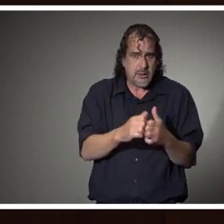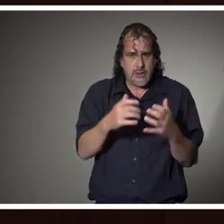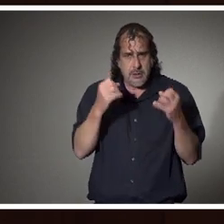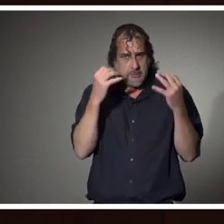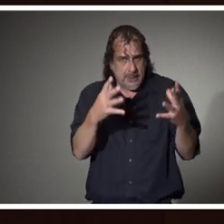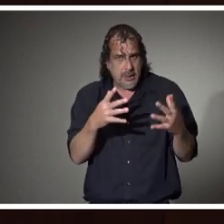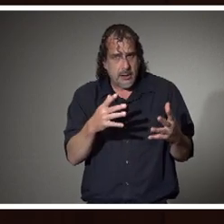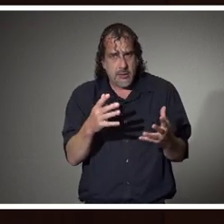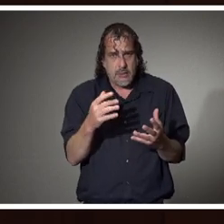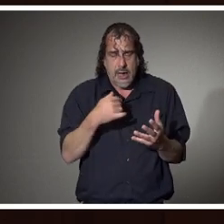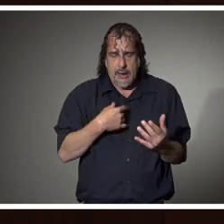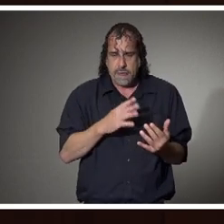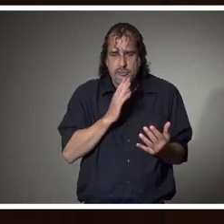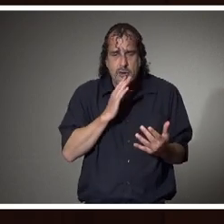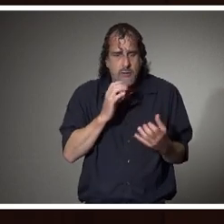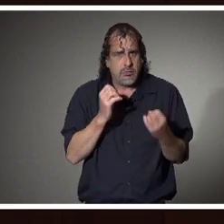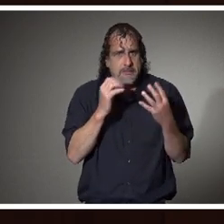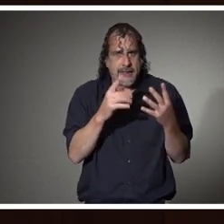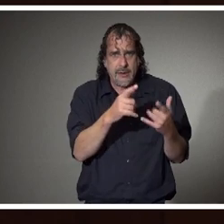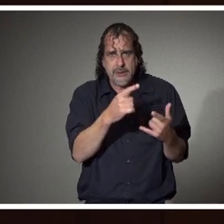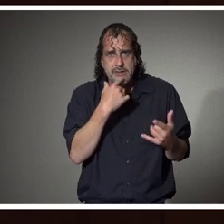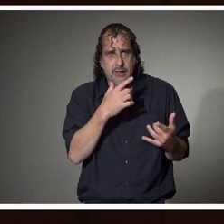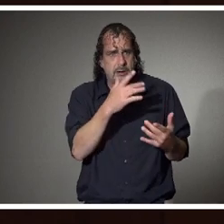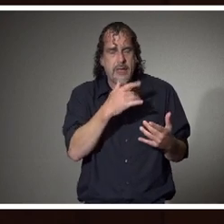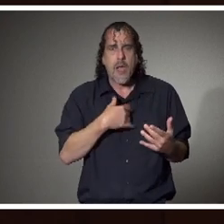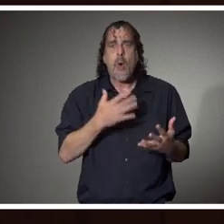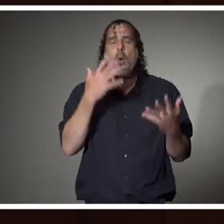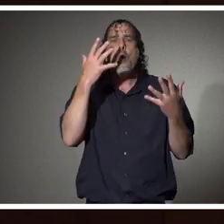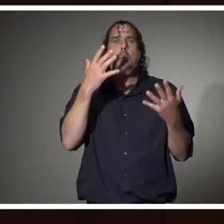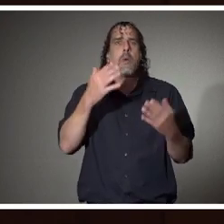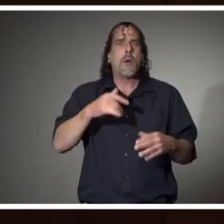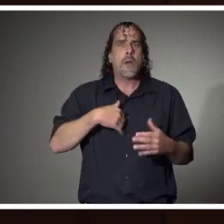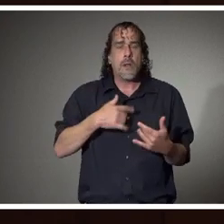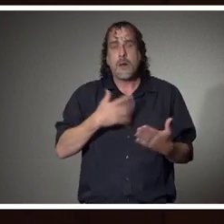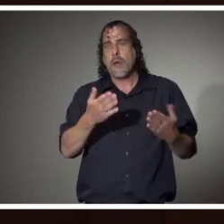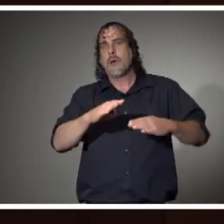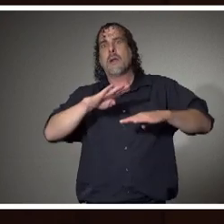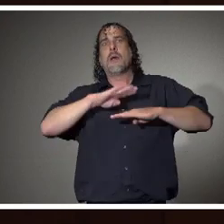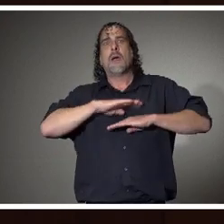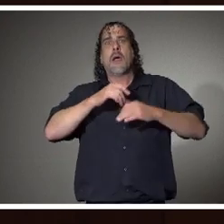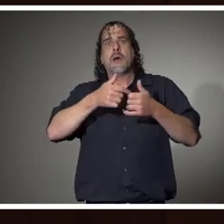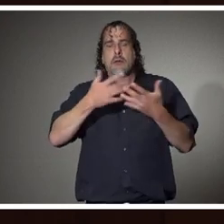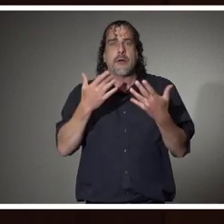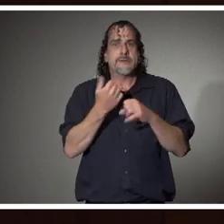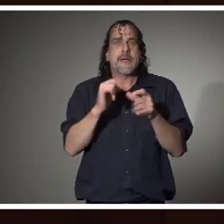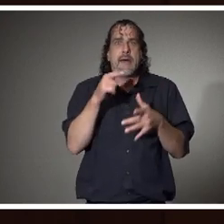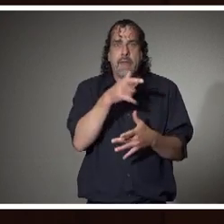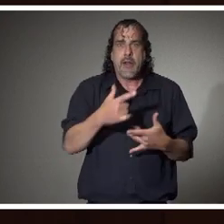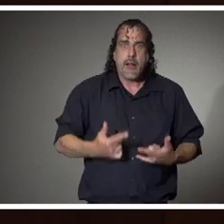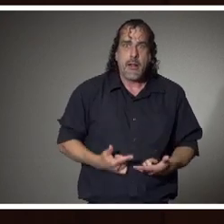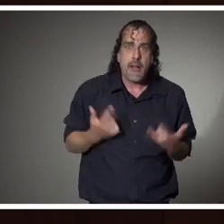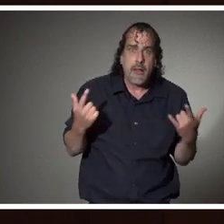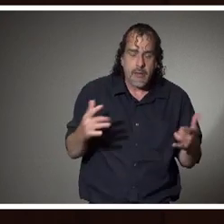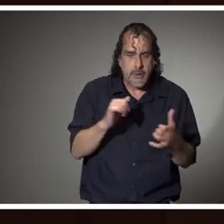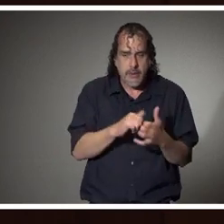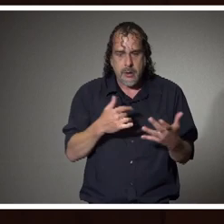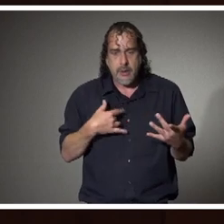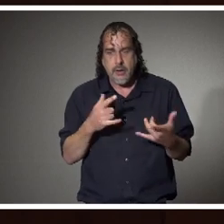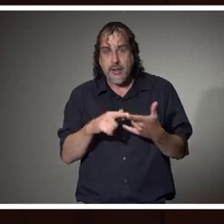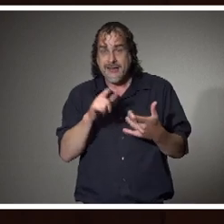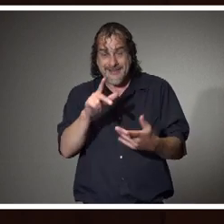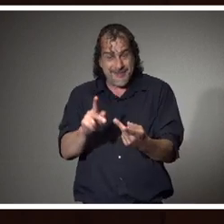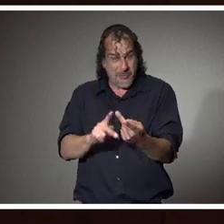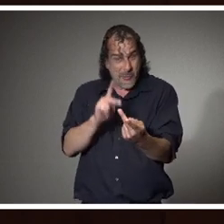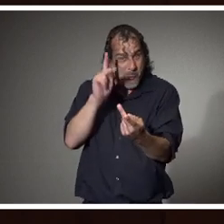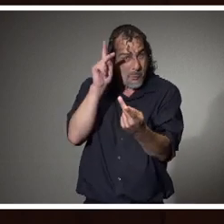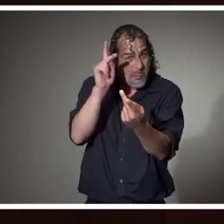business owners have I talked to that this has been their saving grace? It is not perfect. The CARES Act, I assure